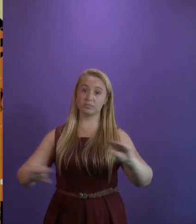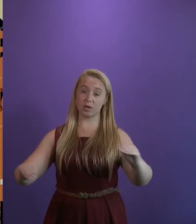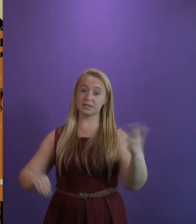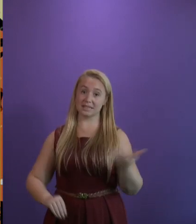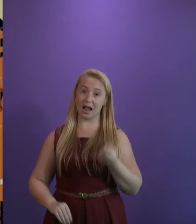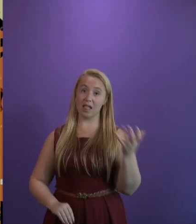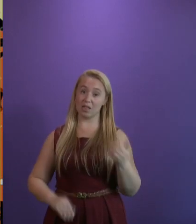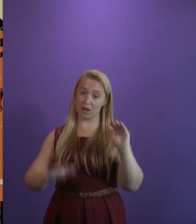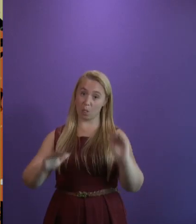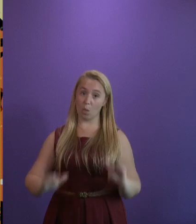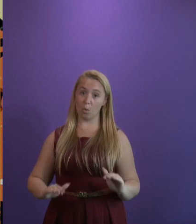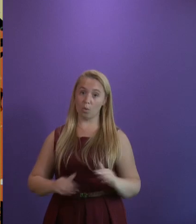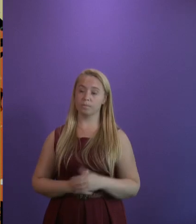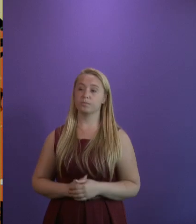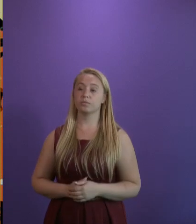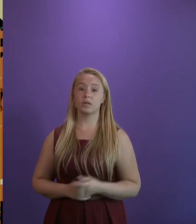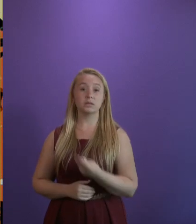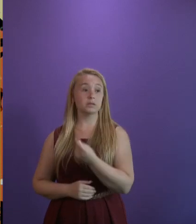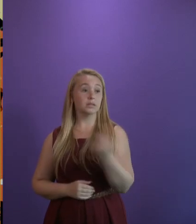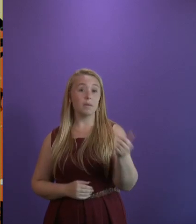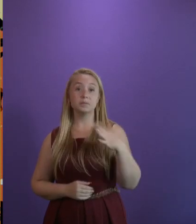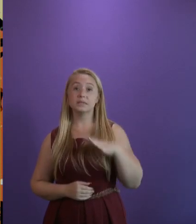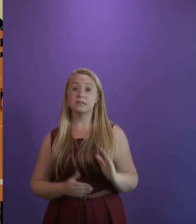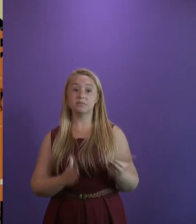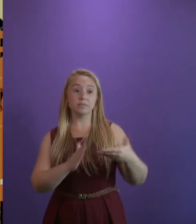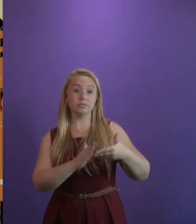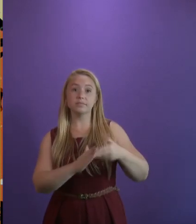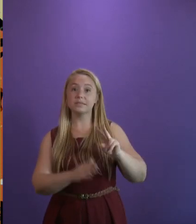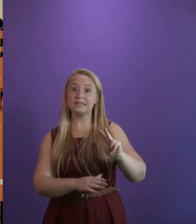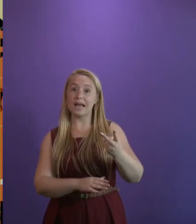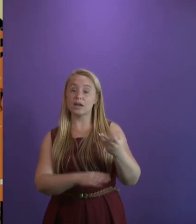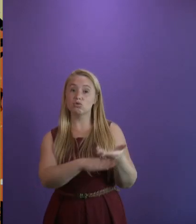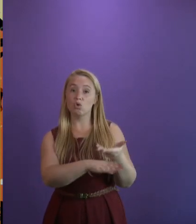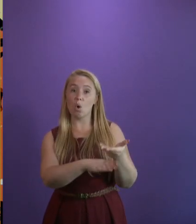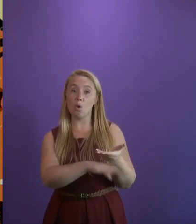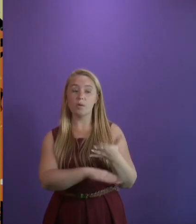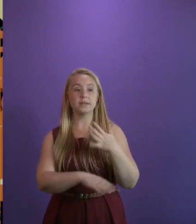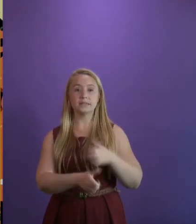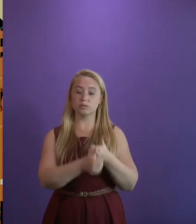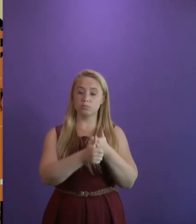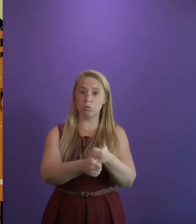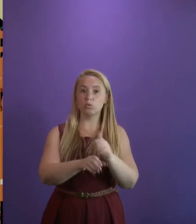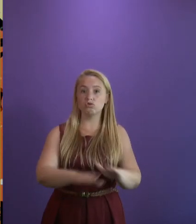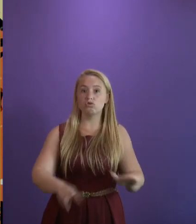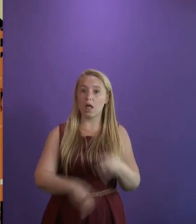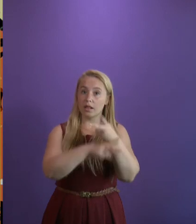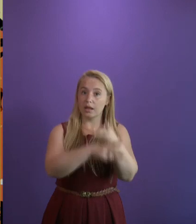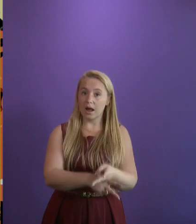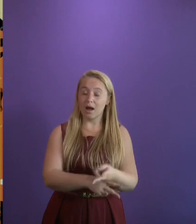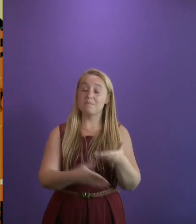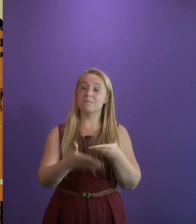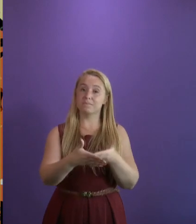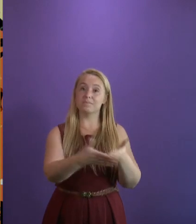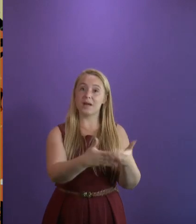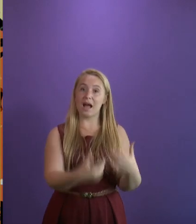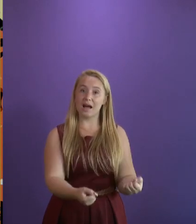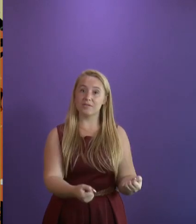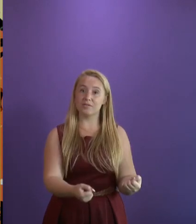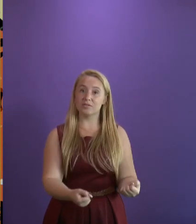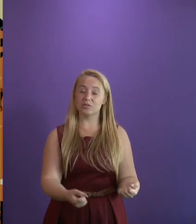And people needing second jobs, people needing support childcare, well, yes, they are issues. They are currently barriers. We don't have the answers yet,